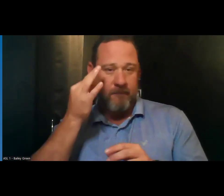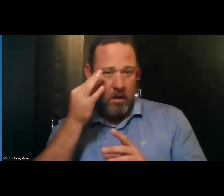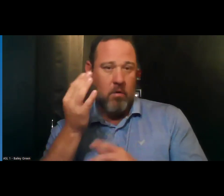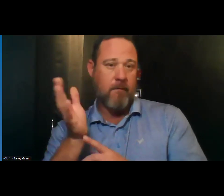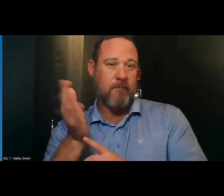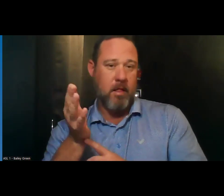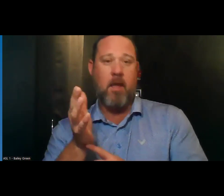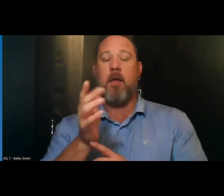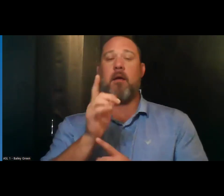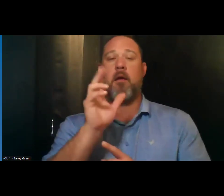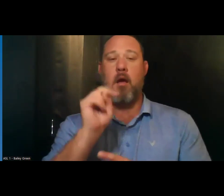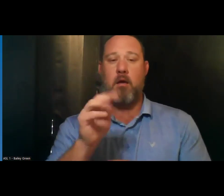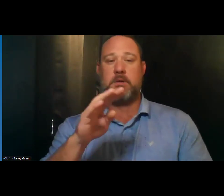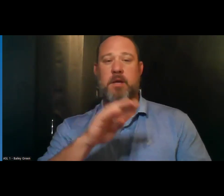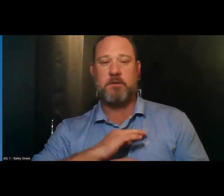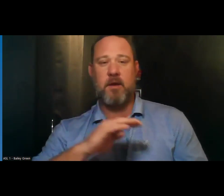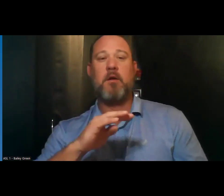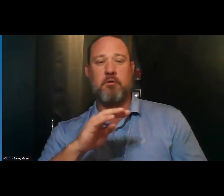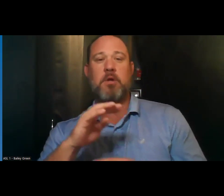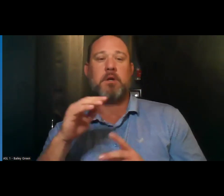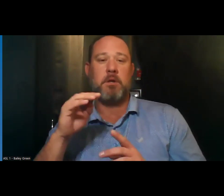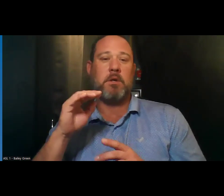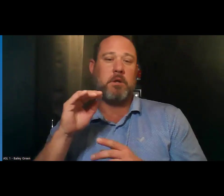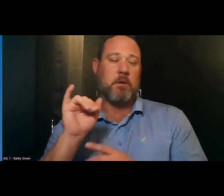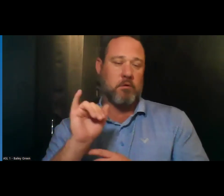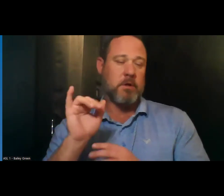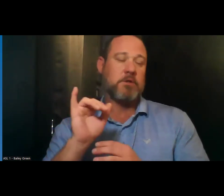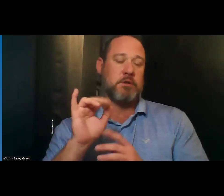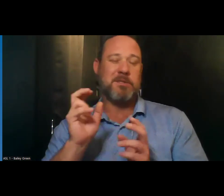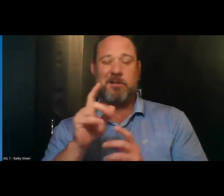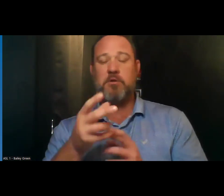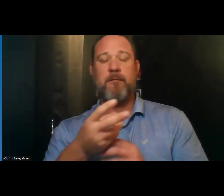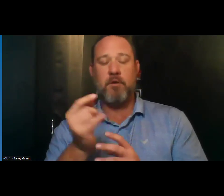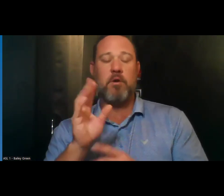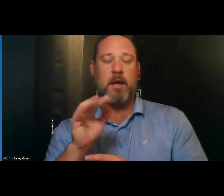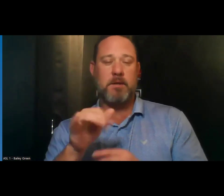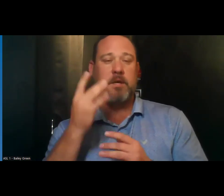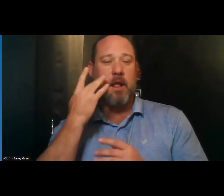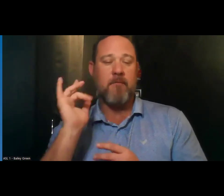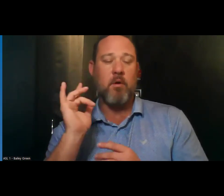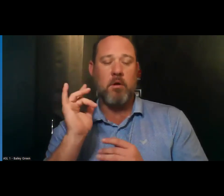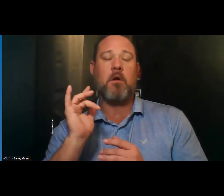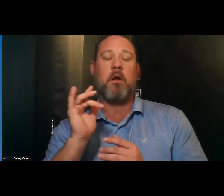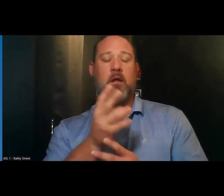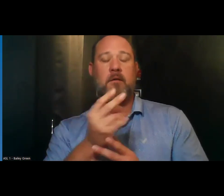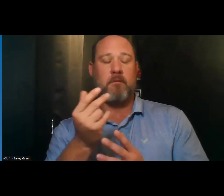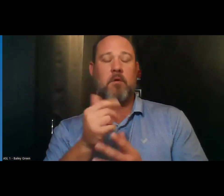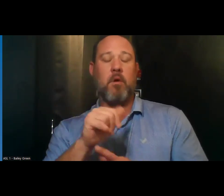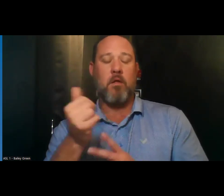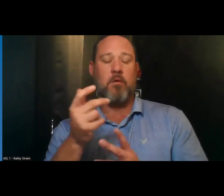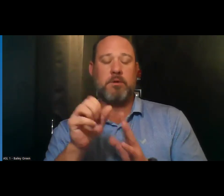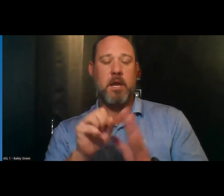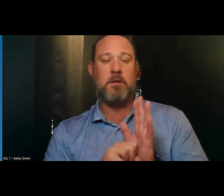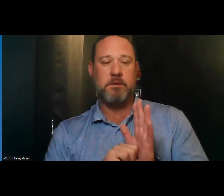as unsatisfactory immigration status. There are a couple of cases here in California. We have some other cases elsewhere.